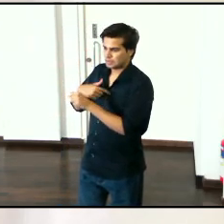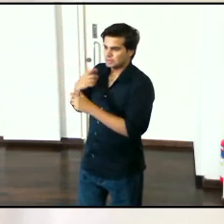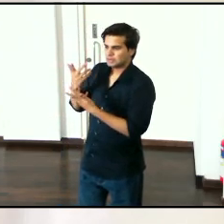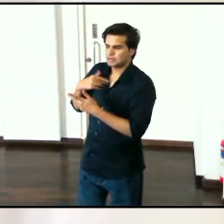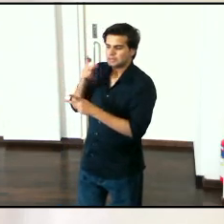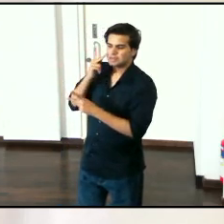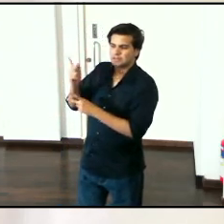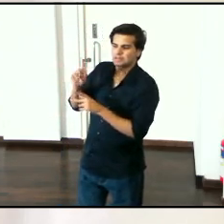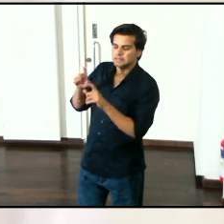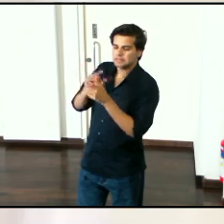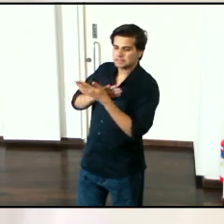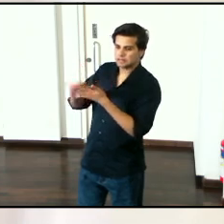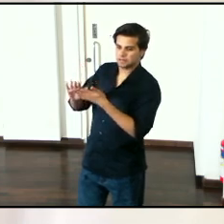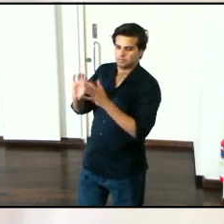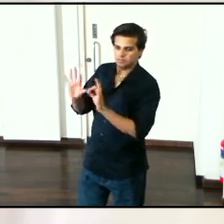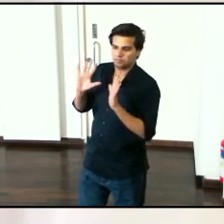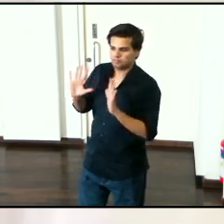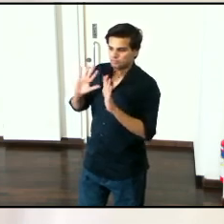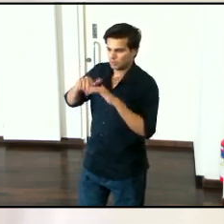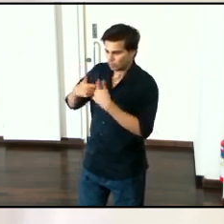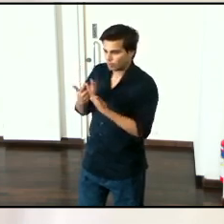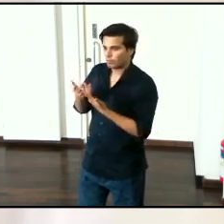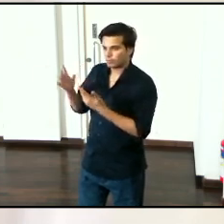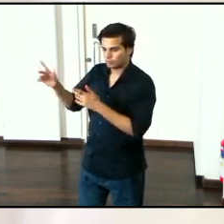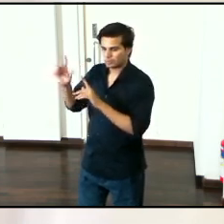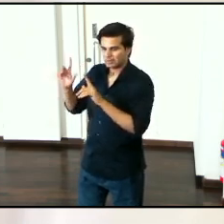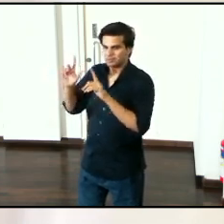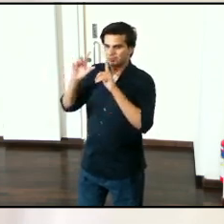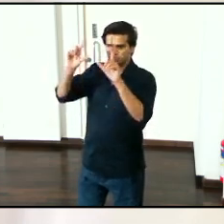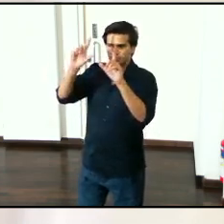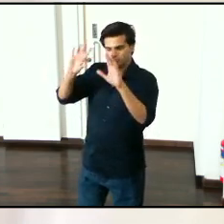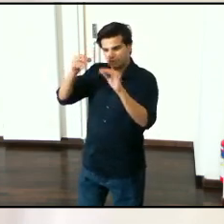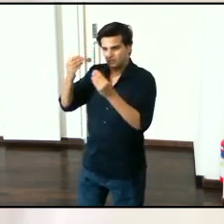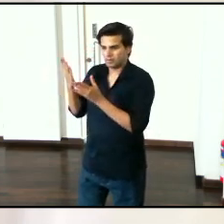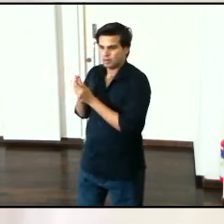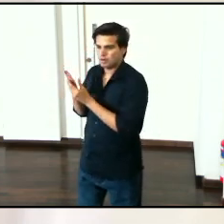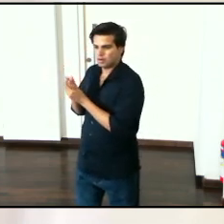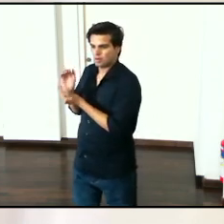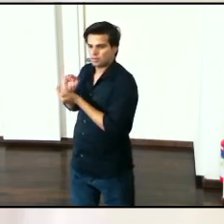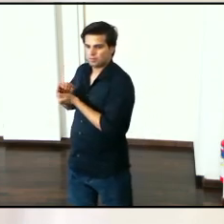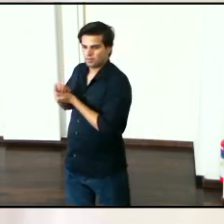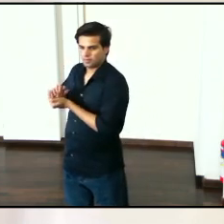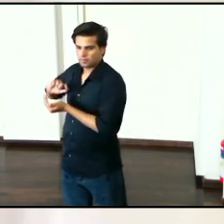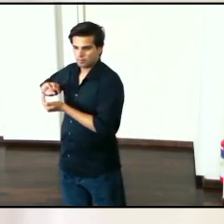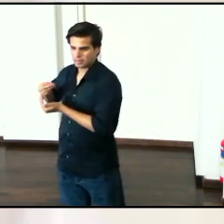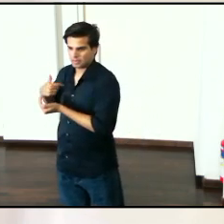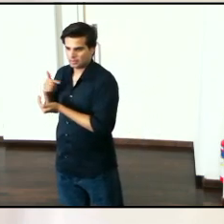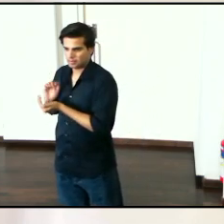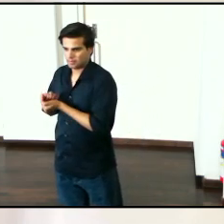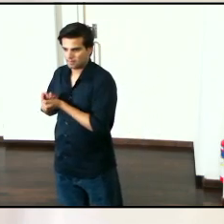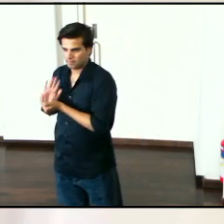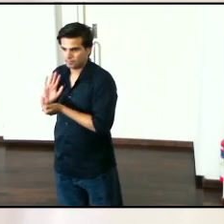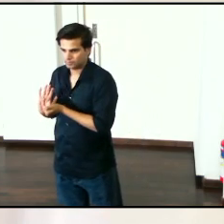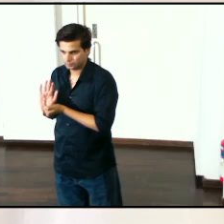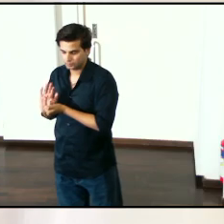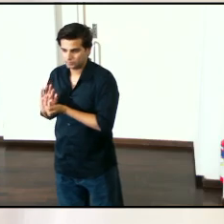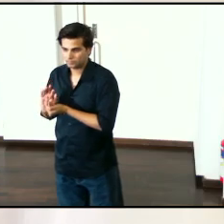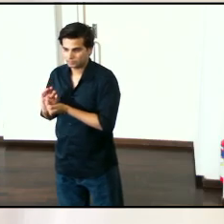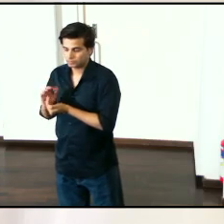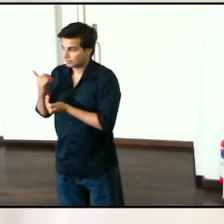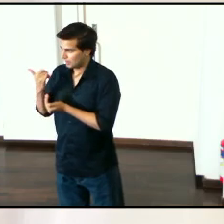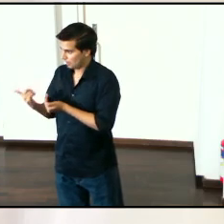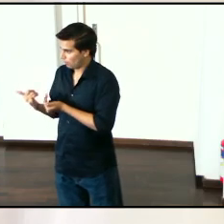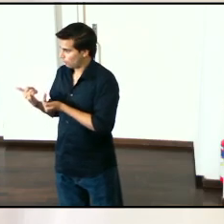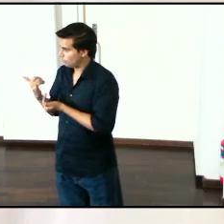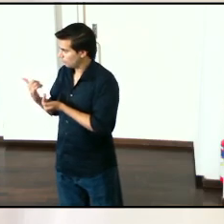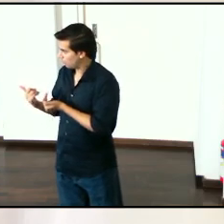conceit, needless, but I thought, let me put it in there. It's kind of funny to have one's own poster in there as well. Now,